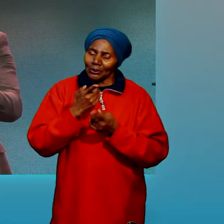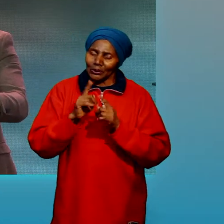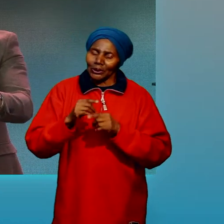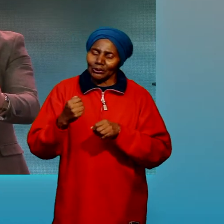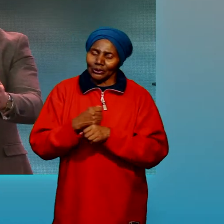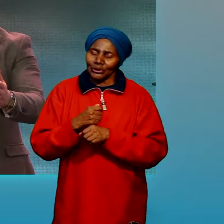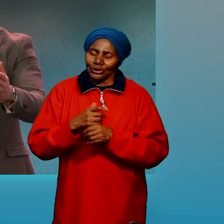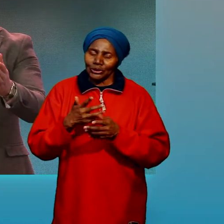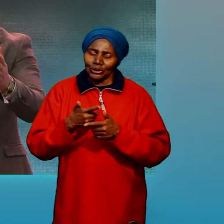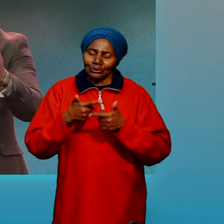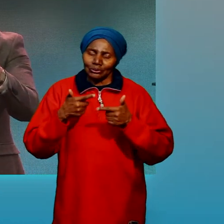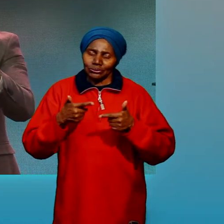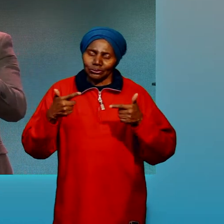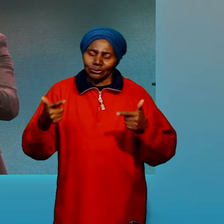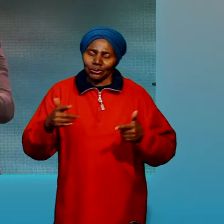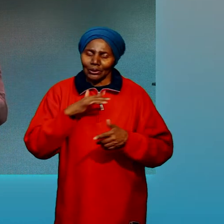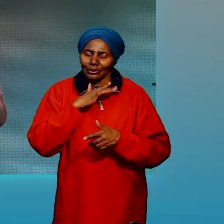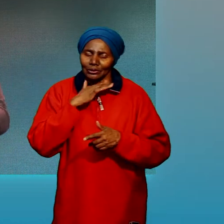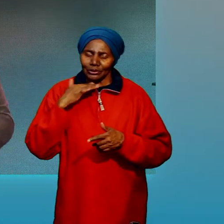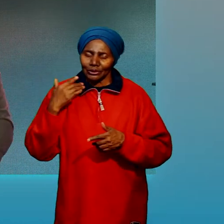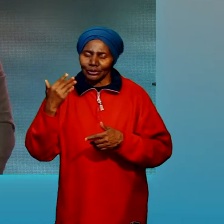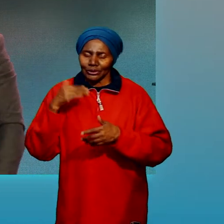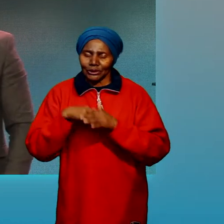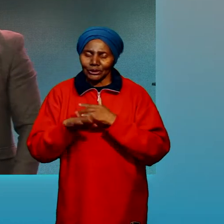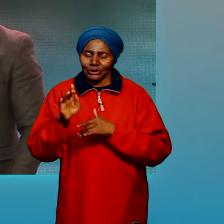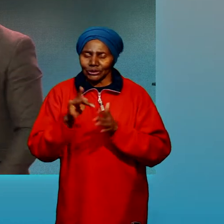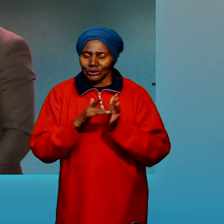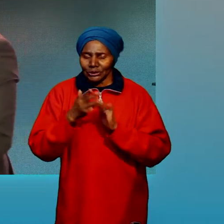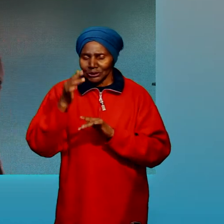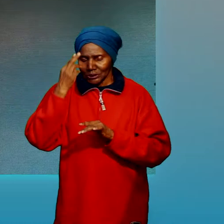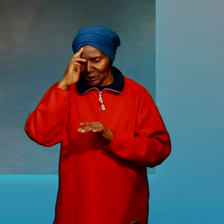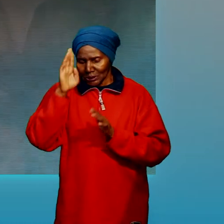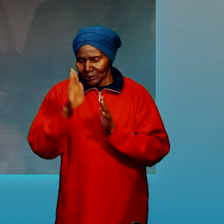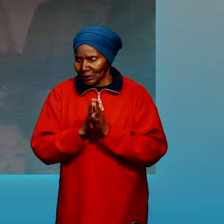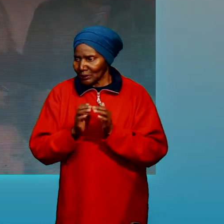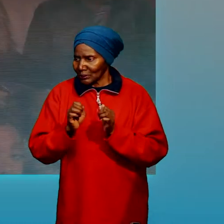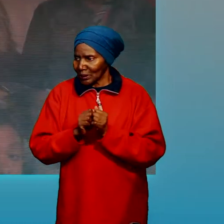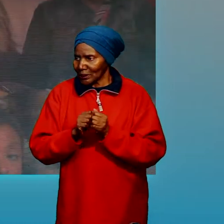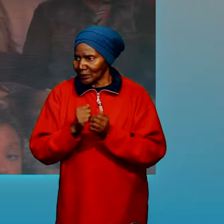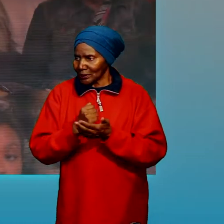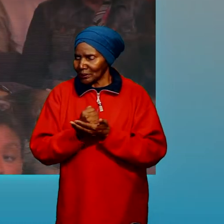fruit-bearing discipleship. In Jesus' name, amen.